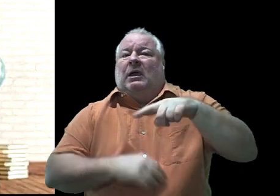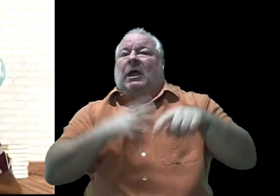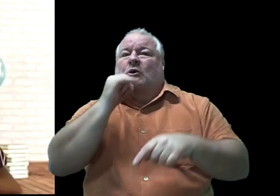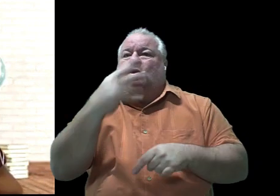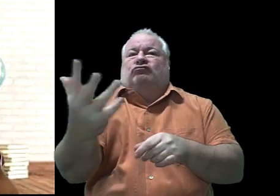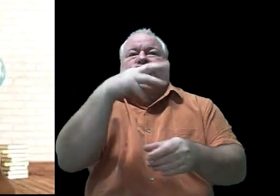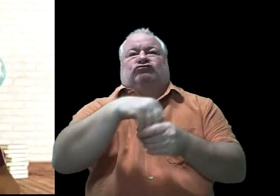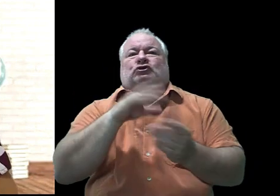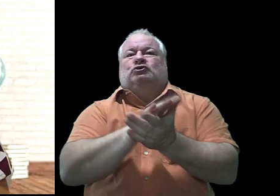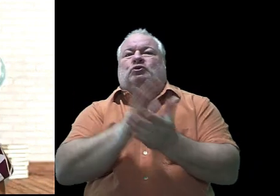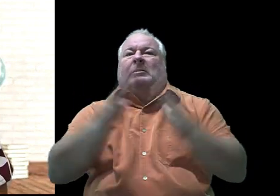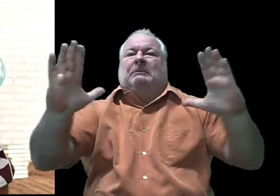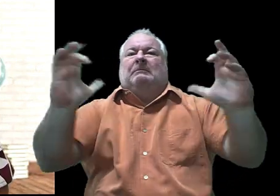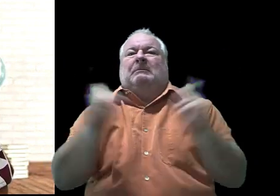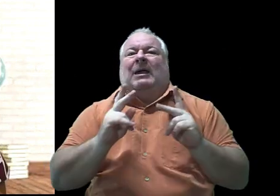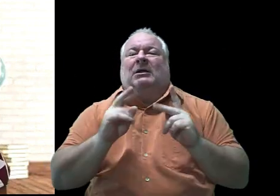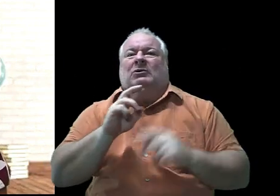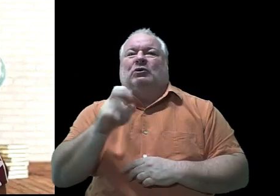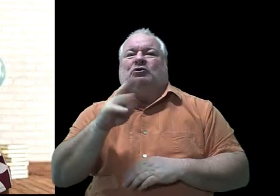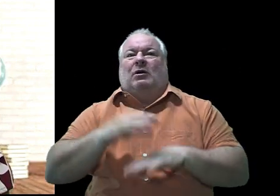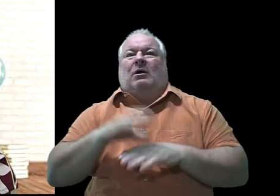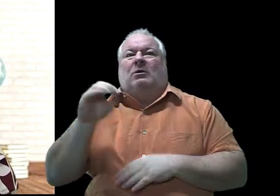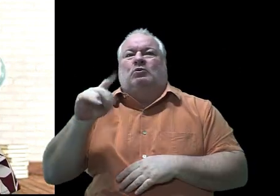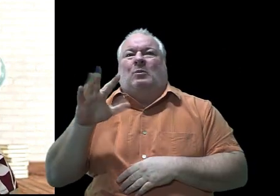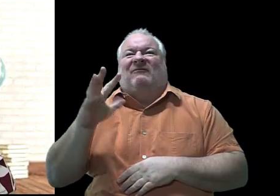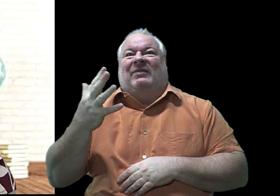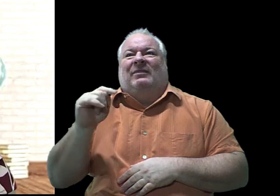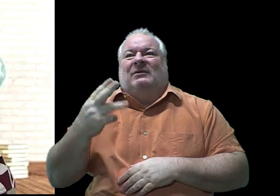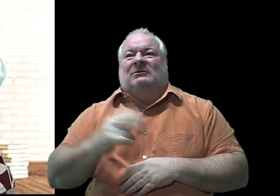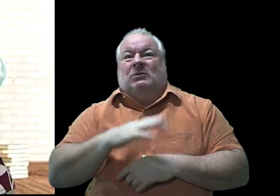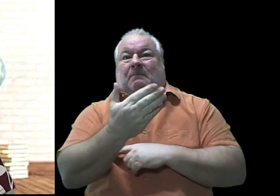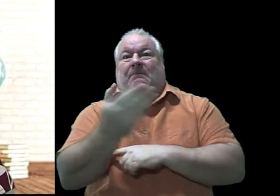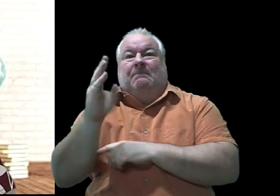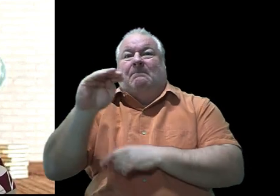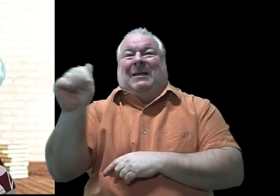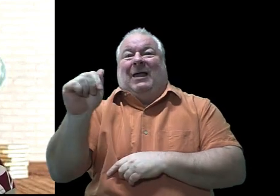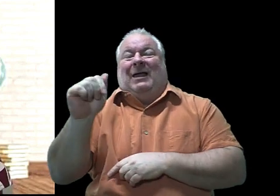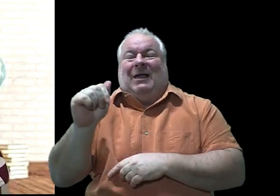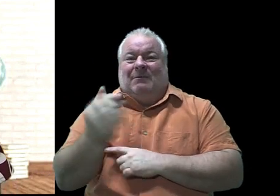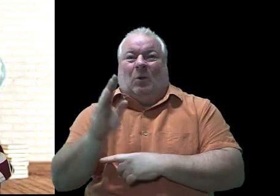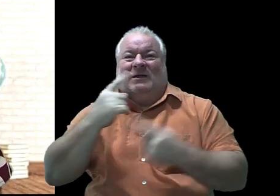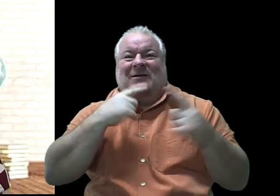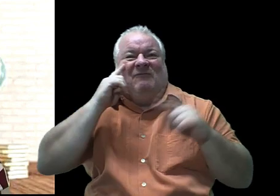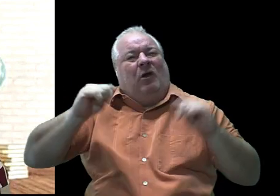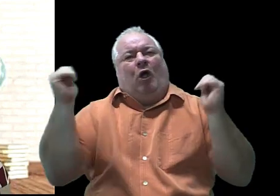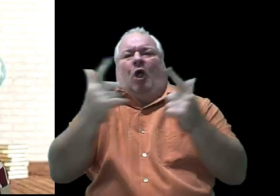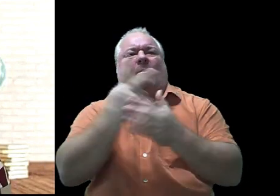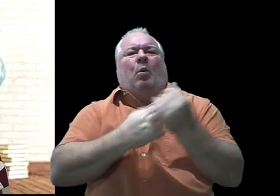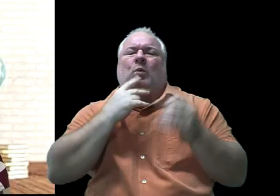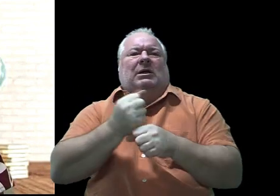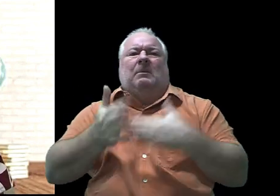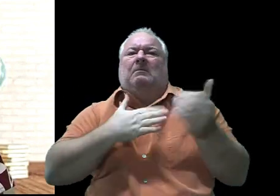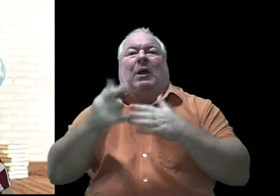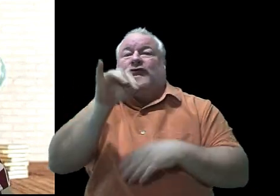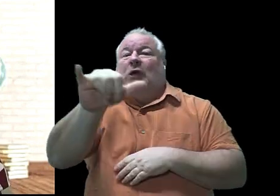distance learning and students that are returning October 5th. So morning announcements for everybody.